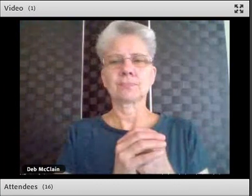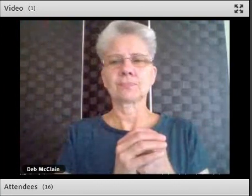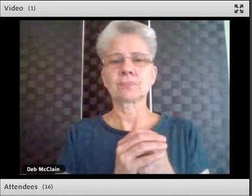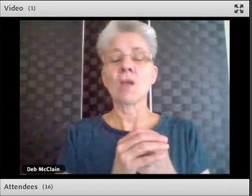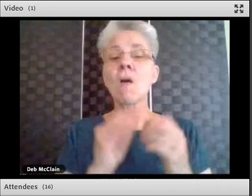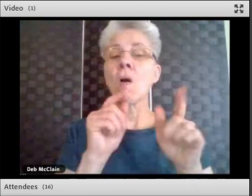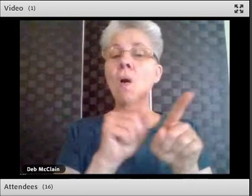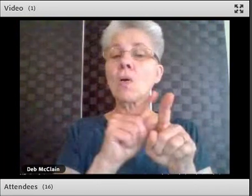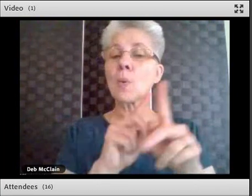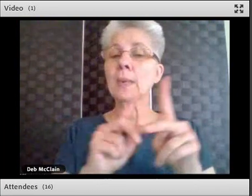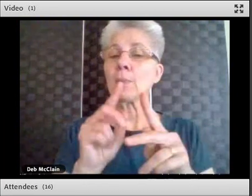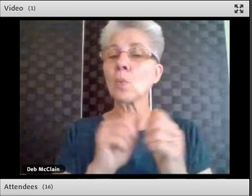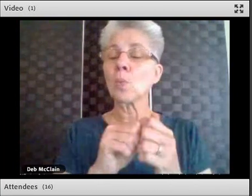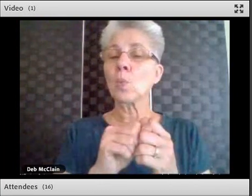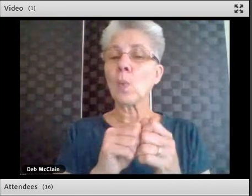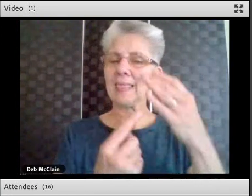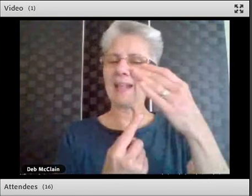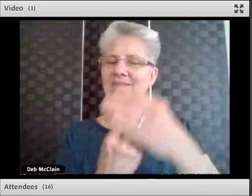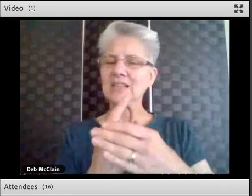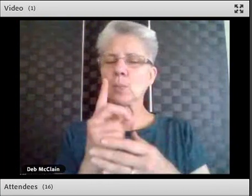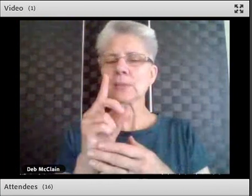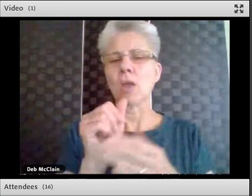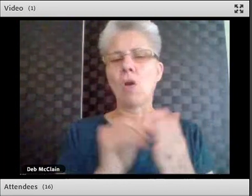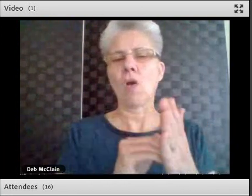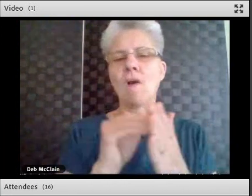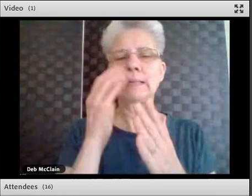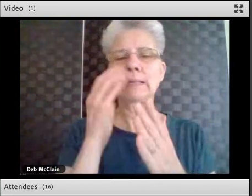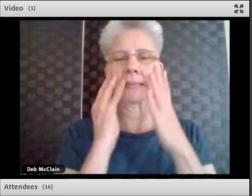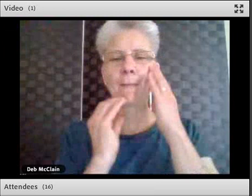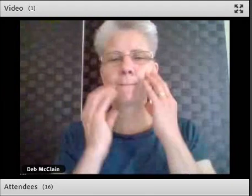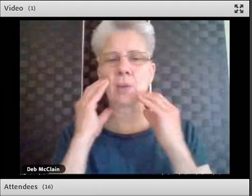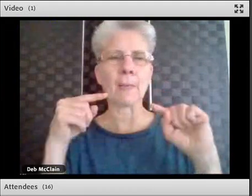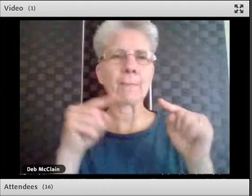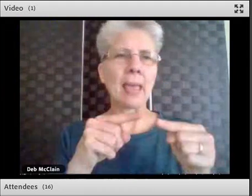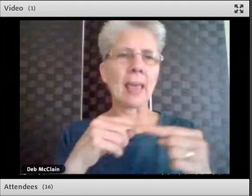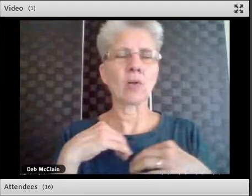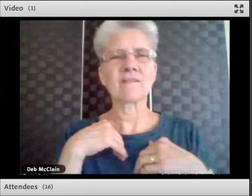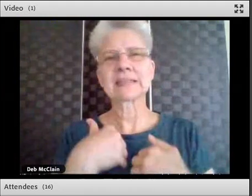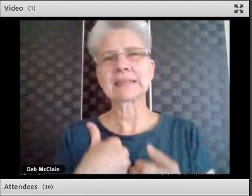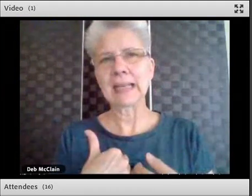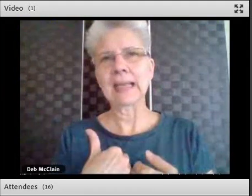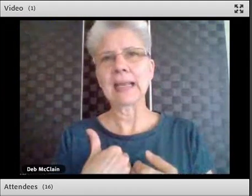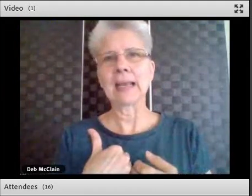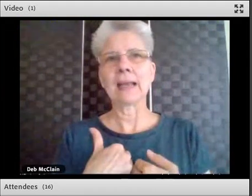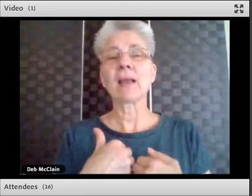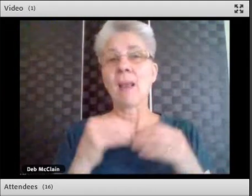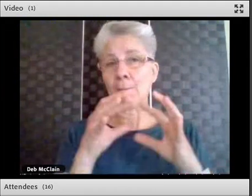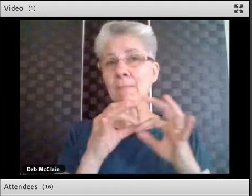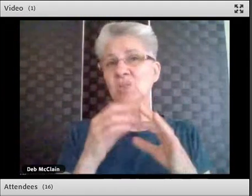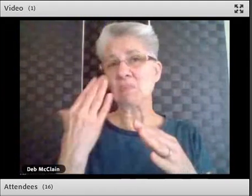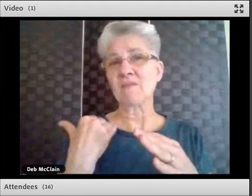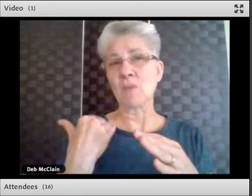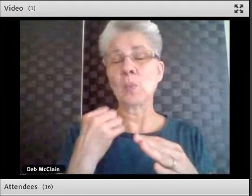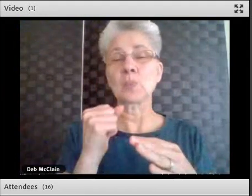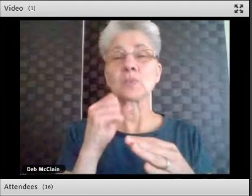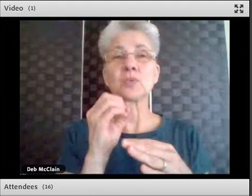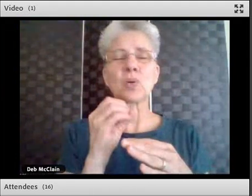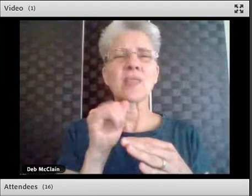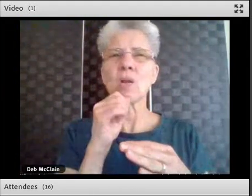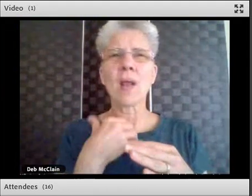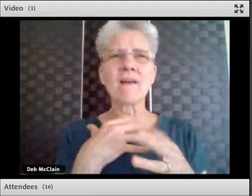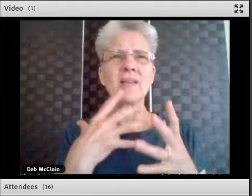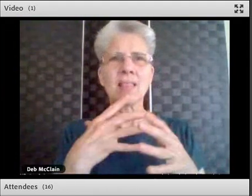And also, people with invisible disabilities will often experience pain or fatigue, as was mentioned previously, and so they